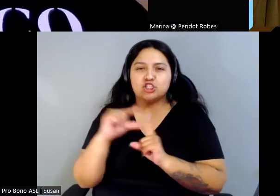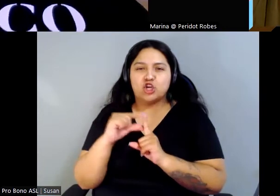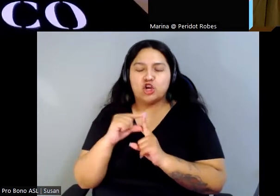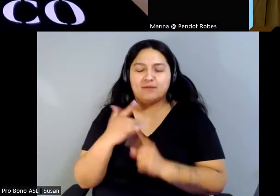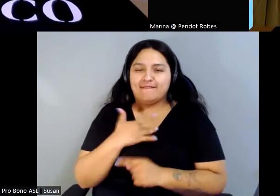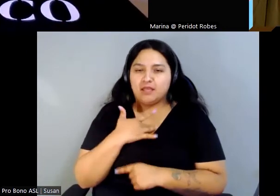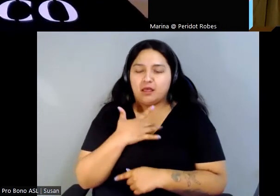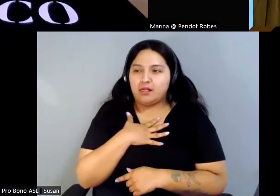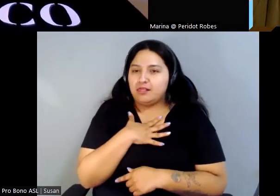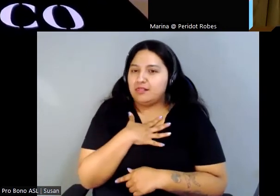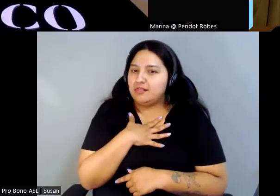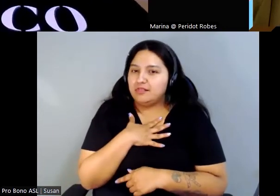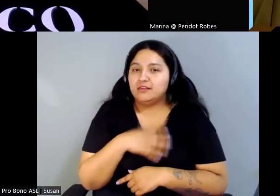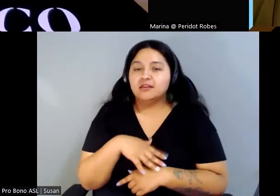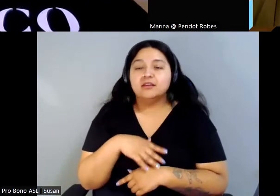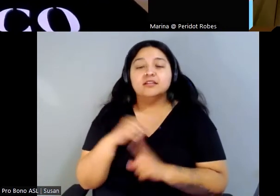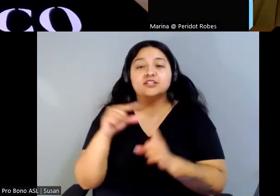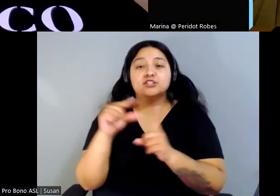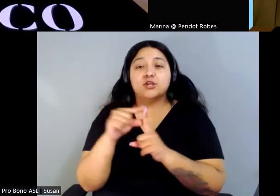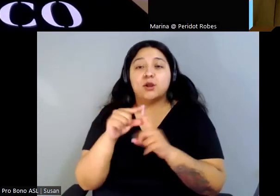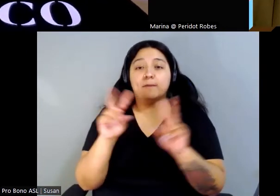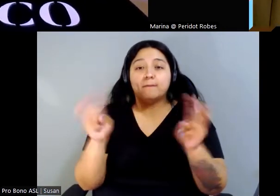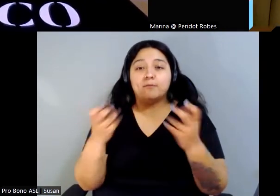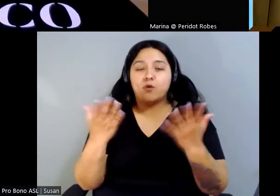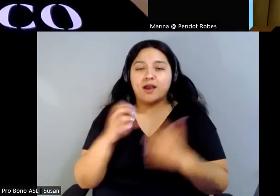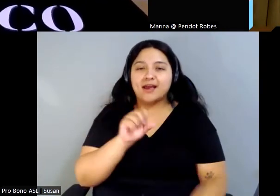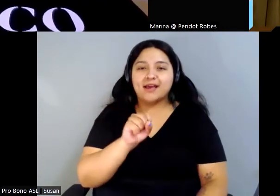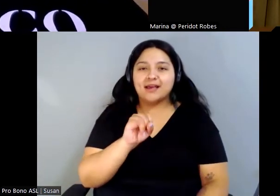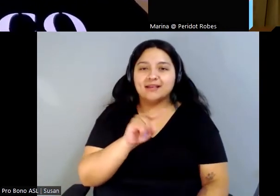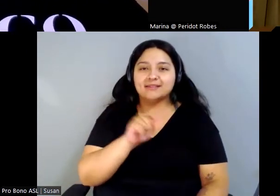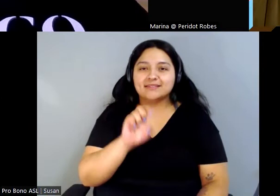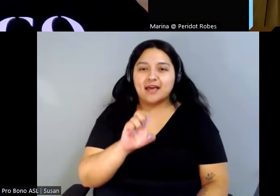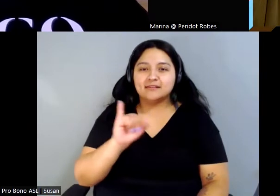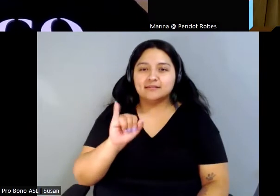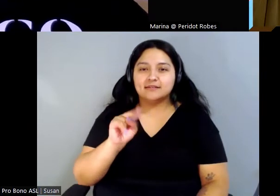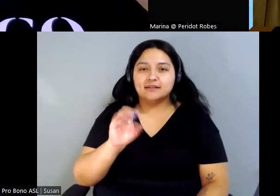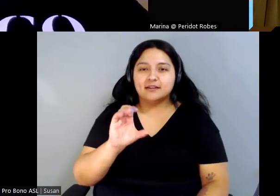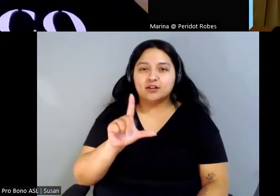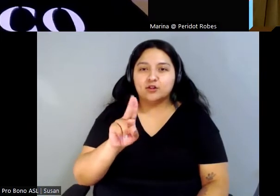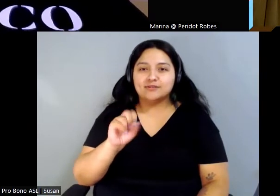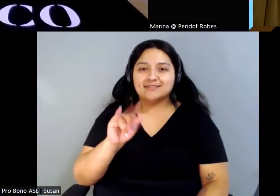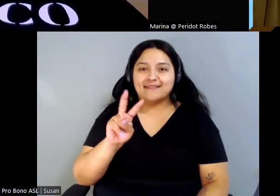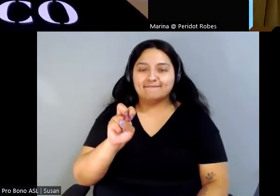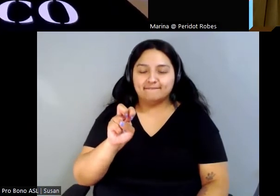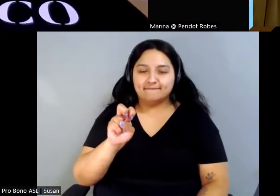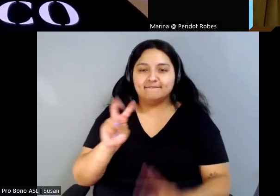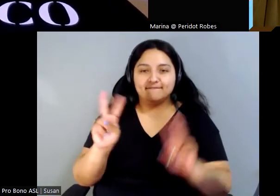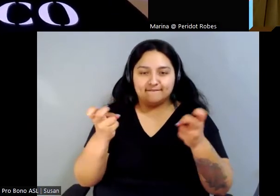it. The term size inclusive, Right. because it gets excessively used by the media and